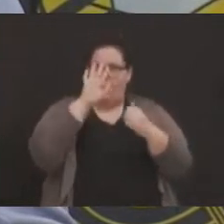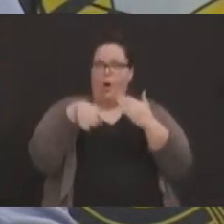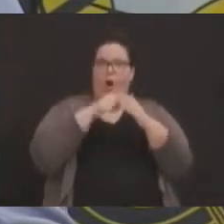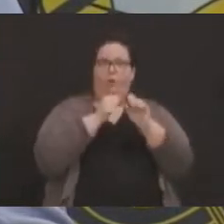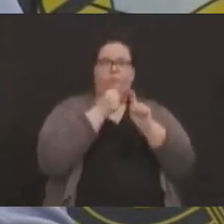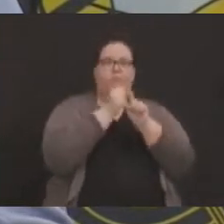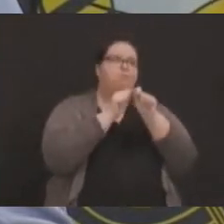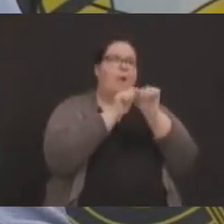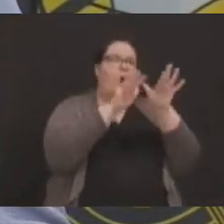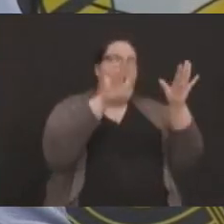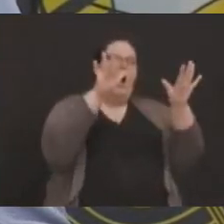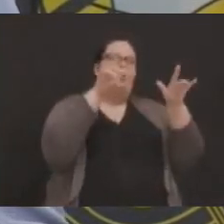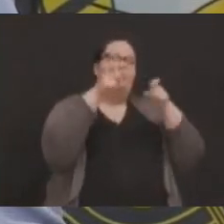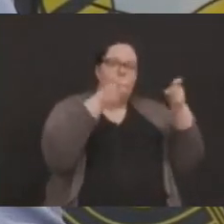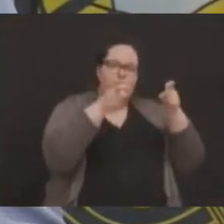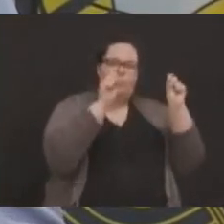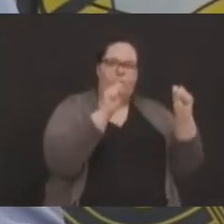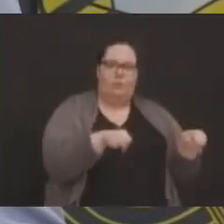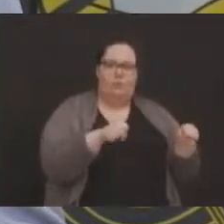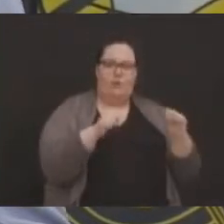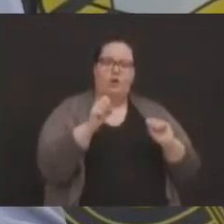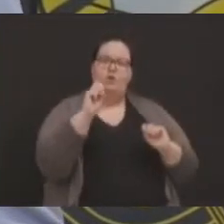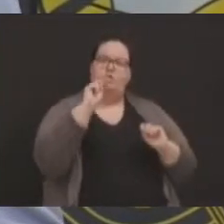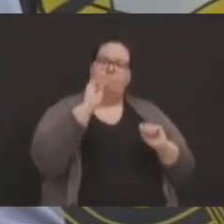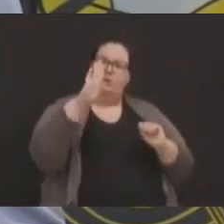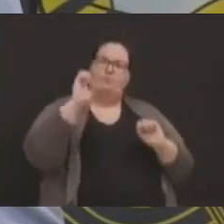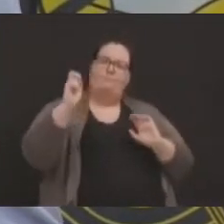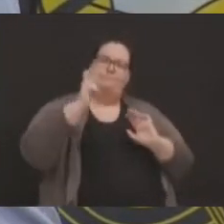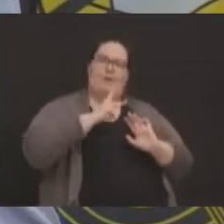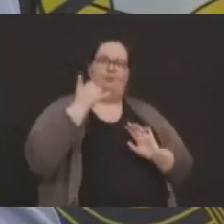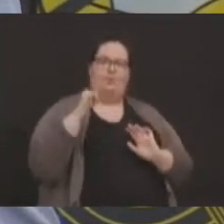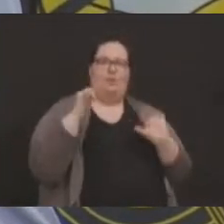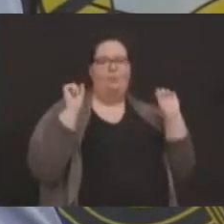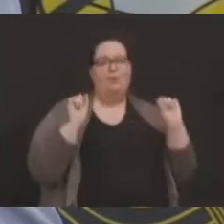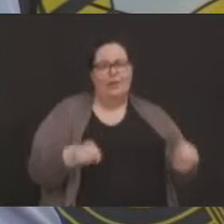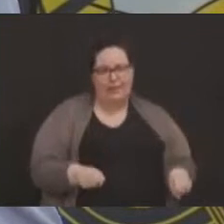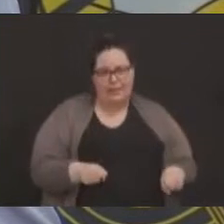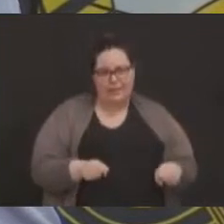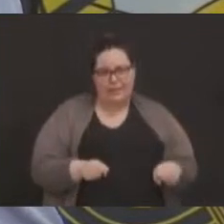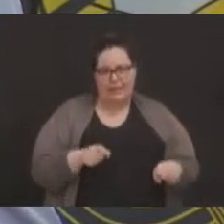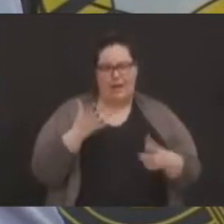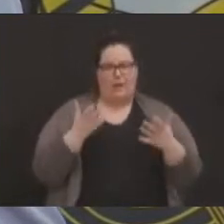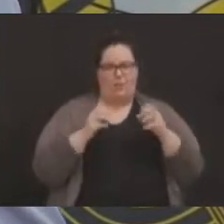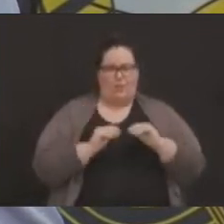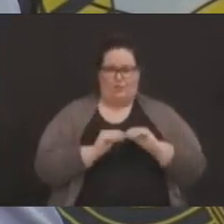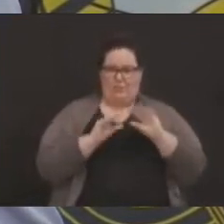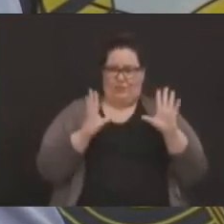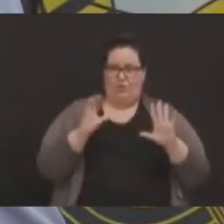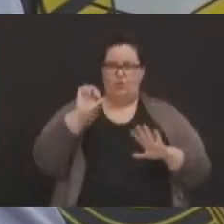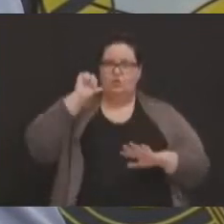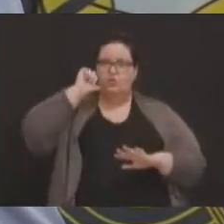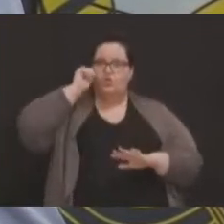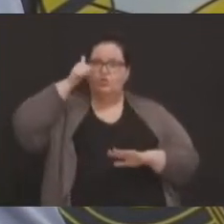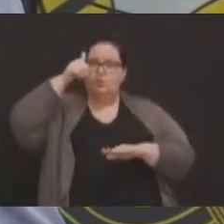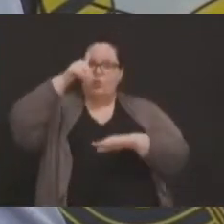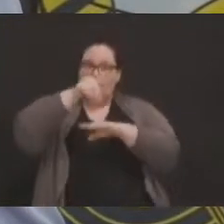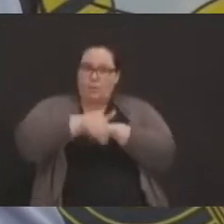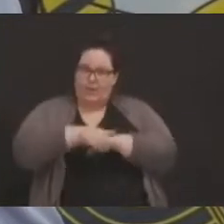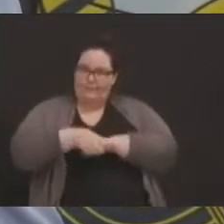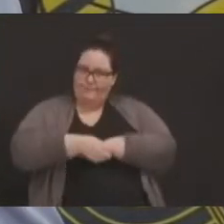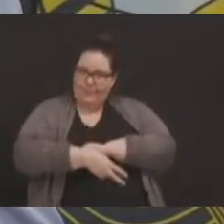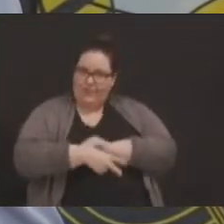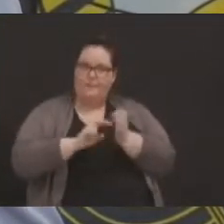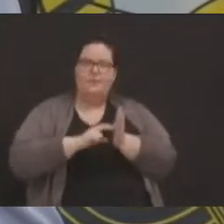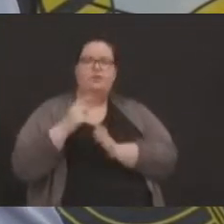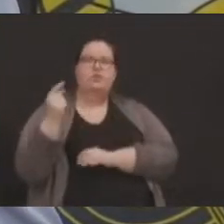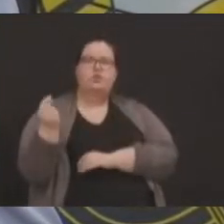means Tuesday into Wednesday. So demain soir à minuit, ça c'est le temps qu'on va aller à la phase orange